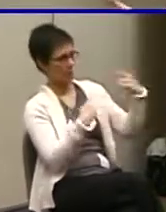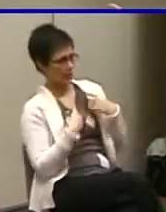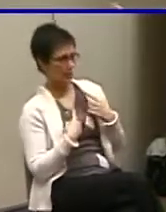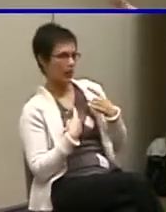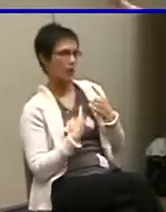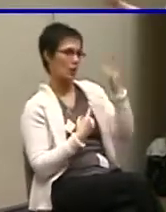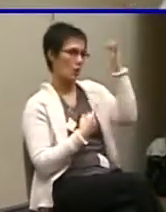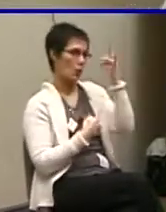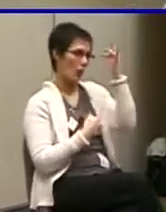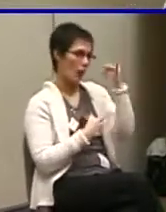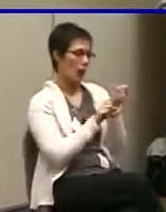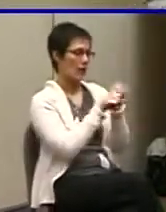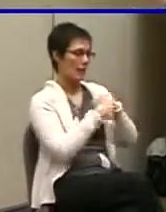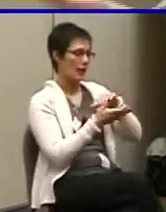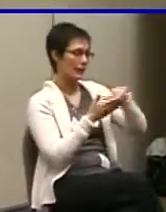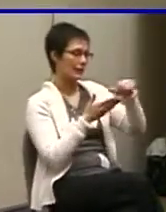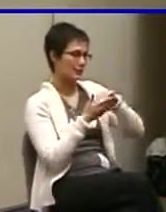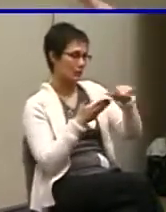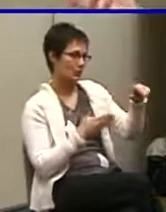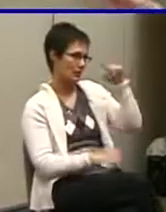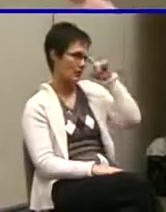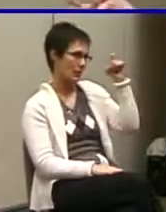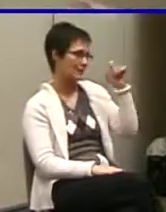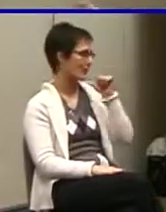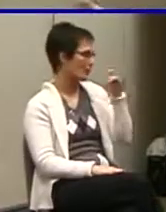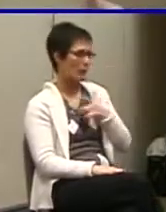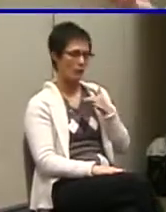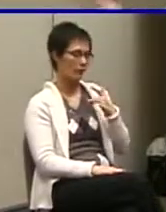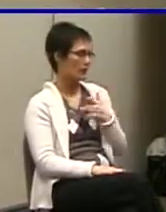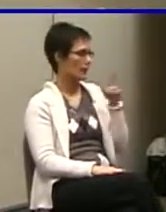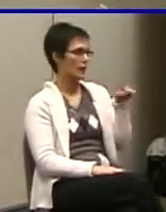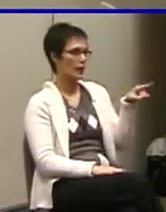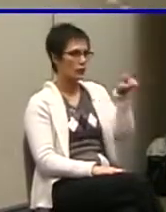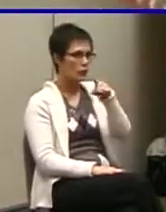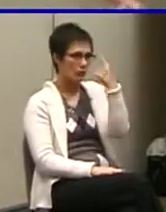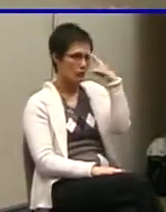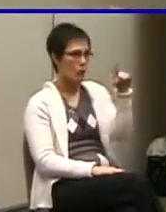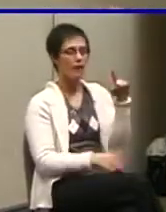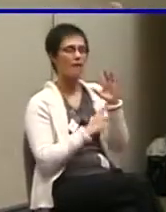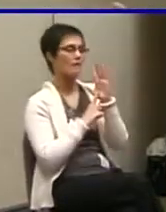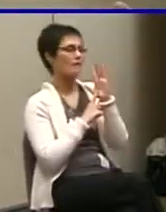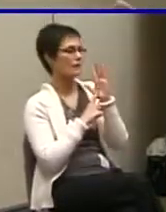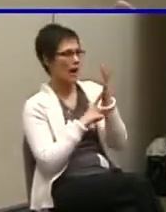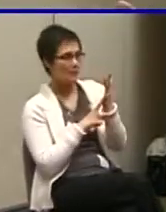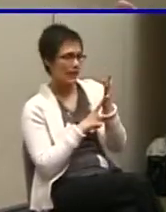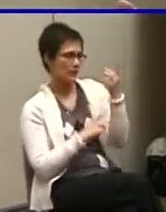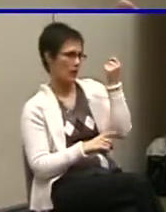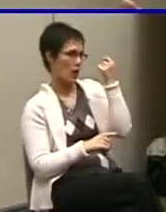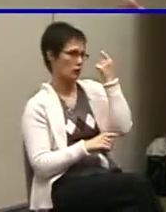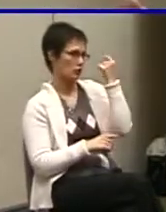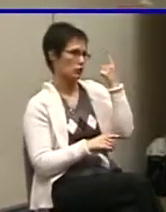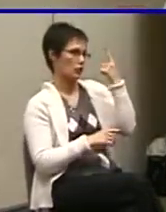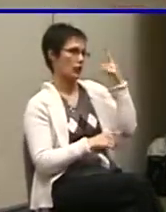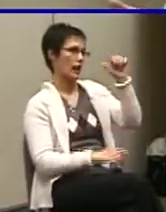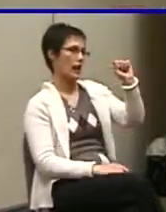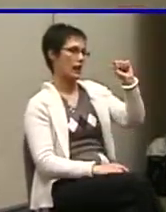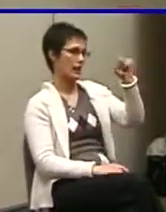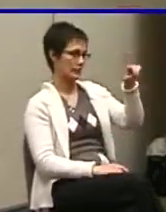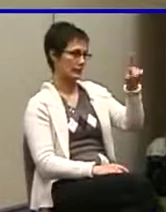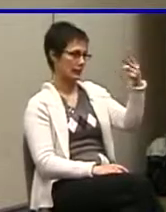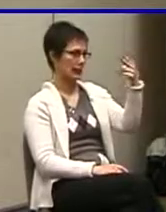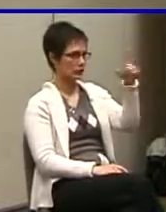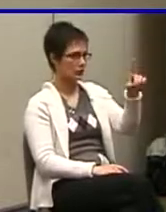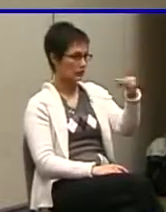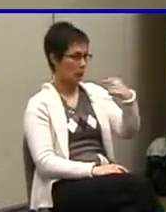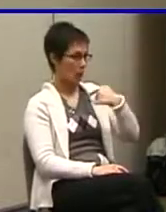I haven't felt you guys have, for even 5 minutes, have understood what ADHD is all about. So yes, I'm